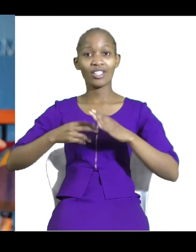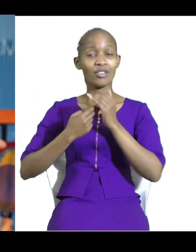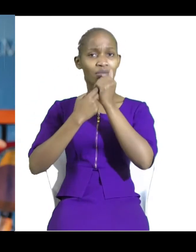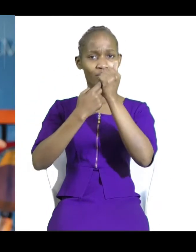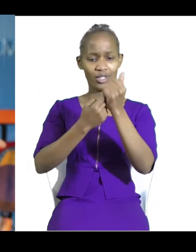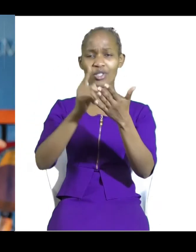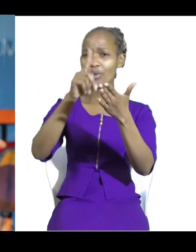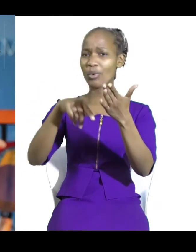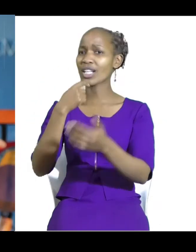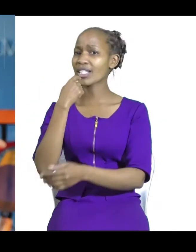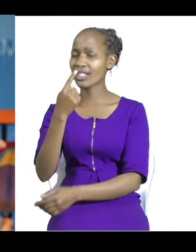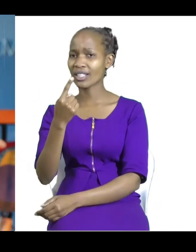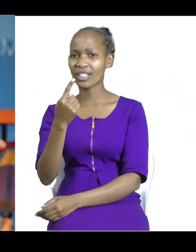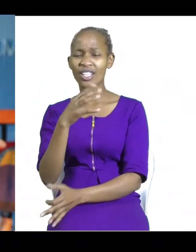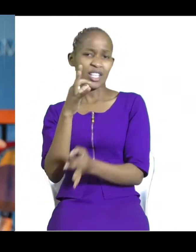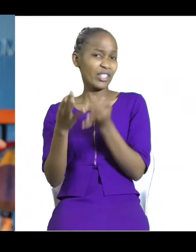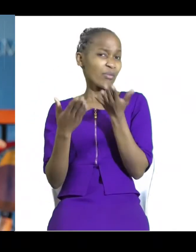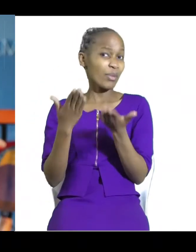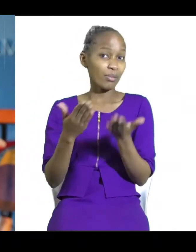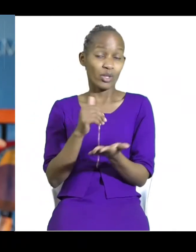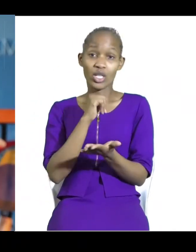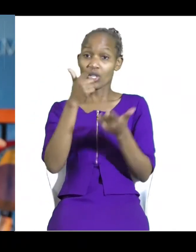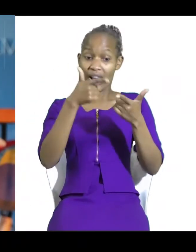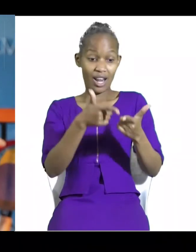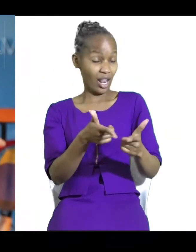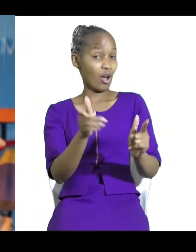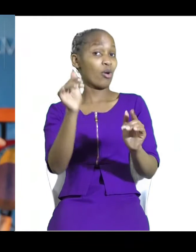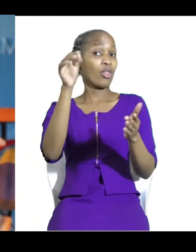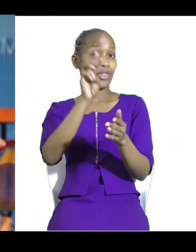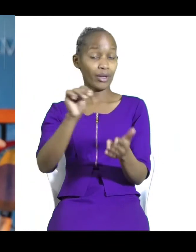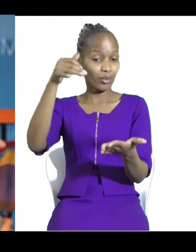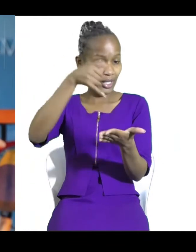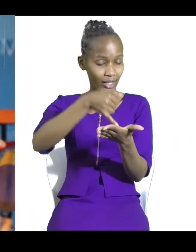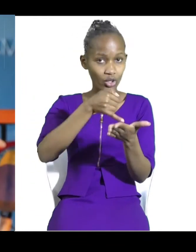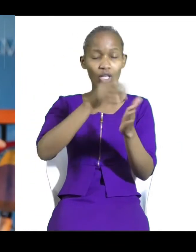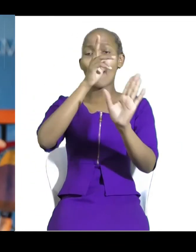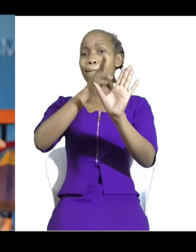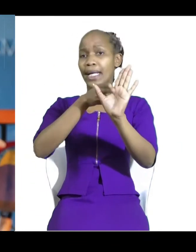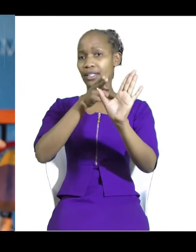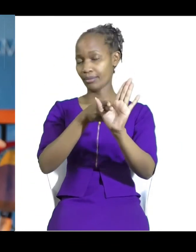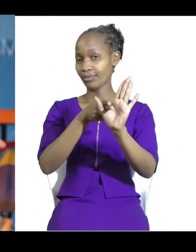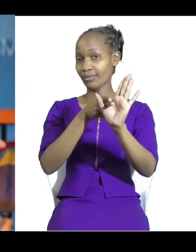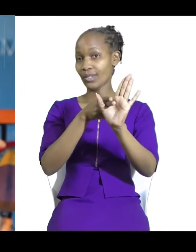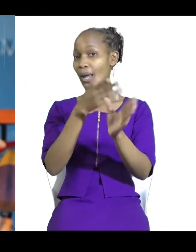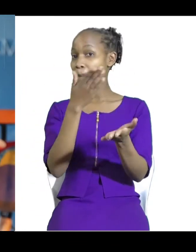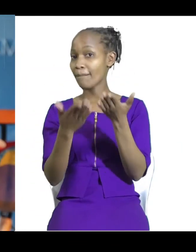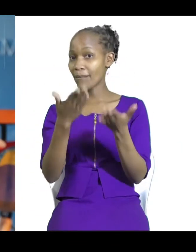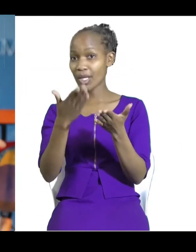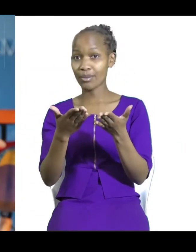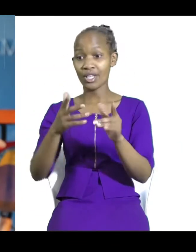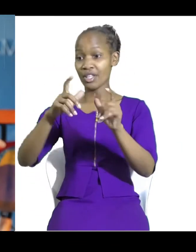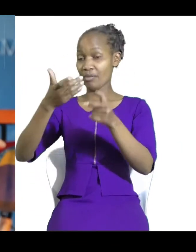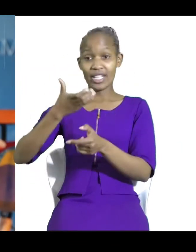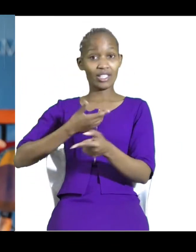that a partnership that. So what I would say is, had we not gone ahead and included this person and made them participate,